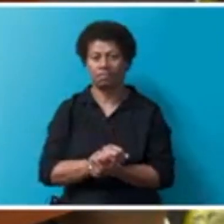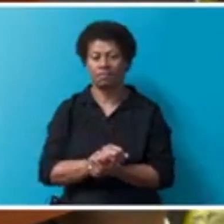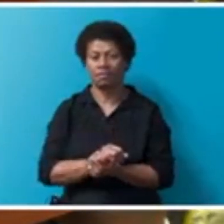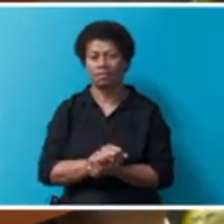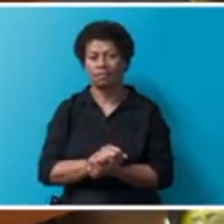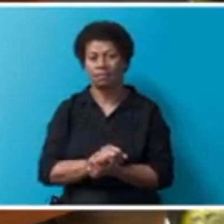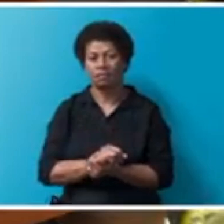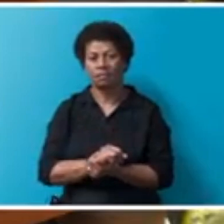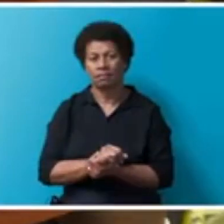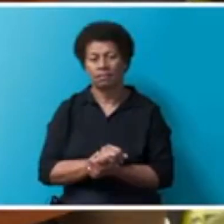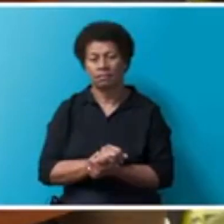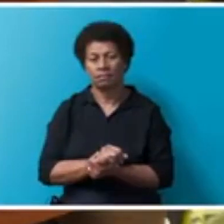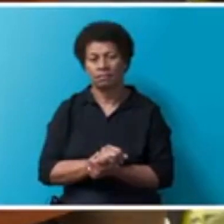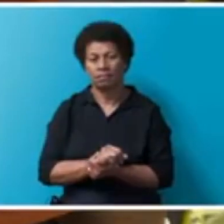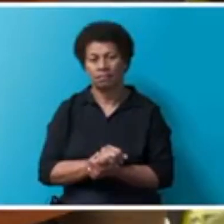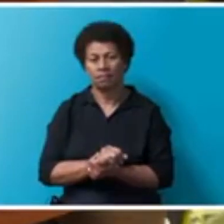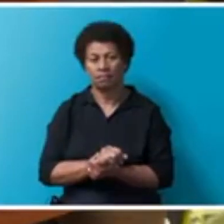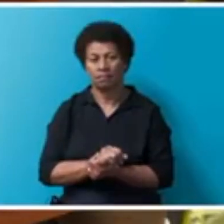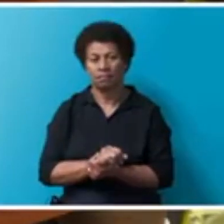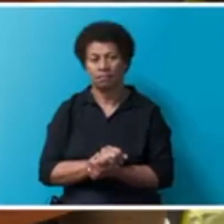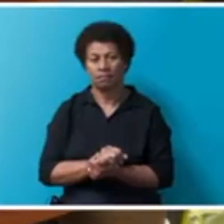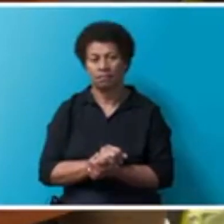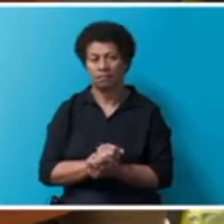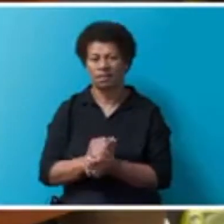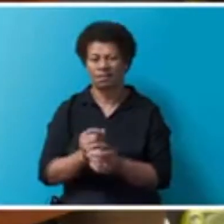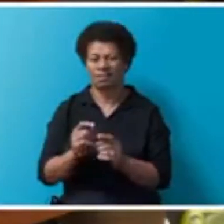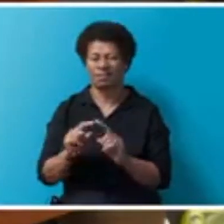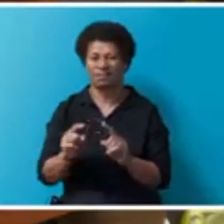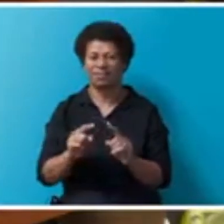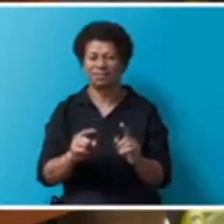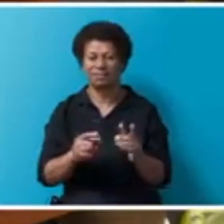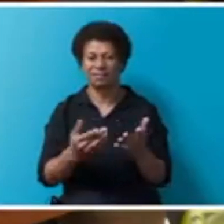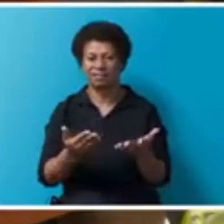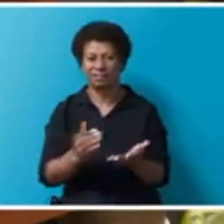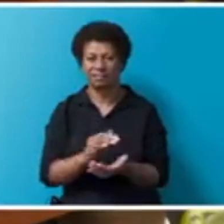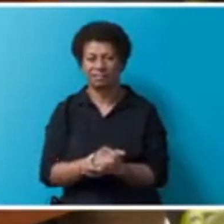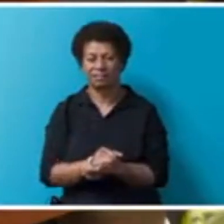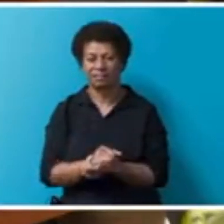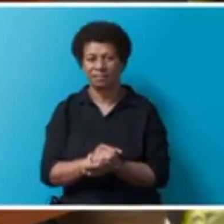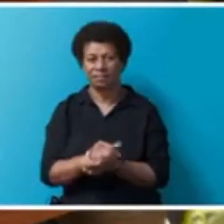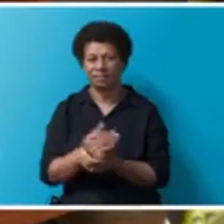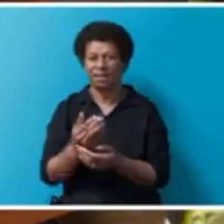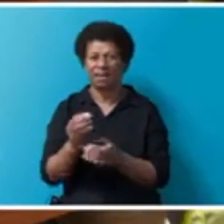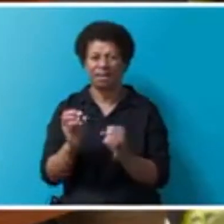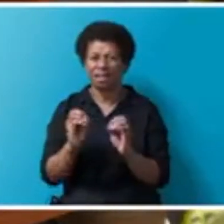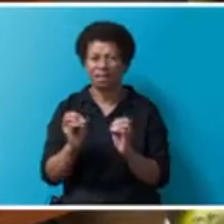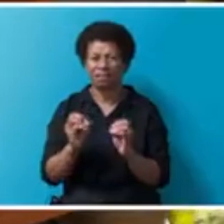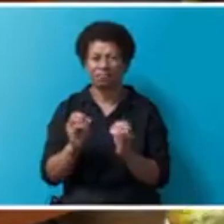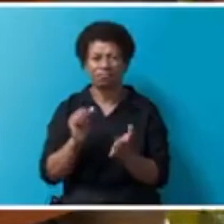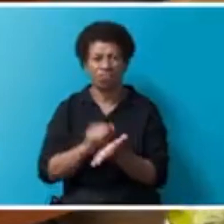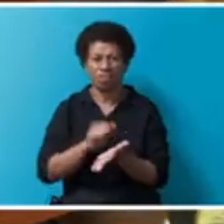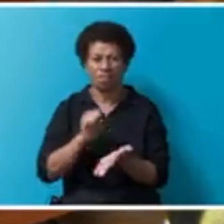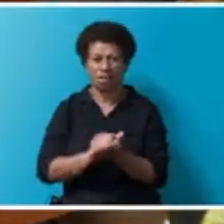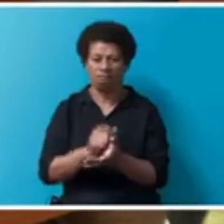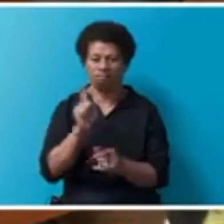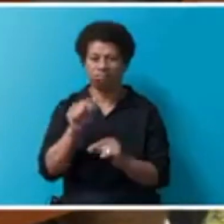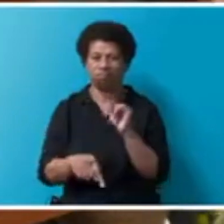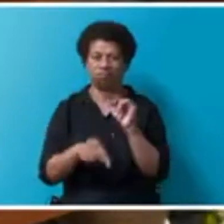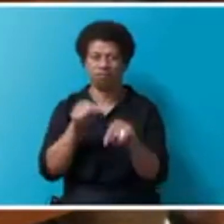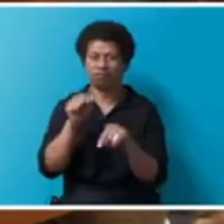and given all sorts of treatment that was inhumane. Mr. Speaker,